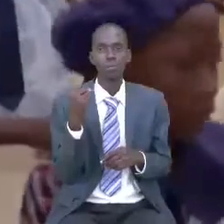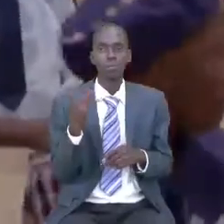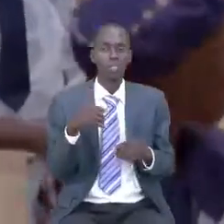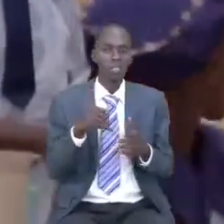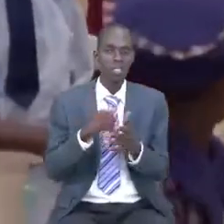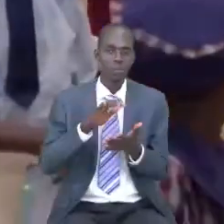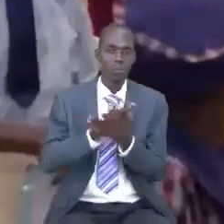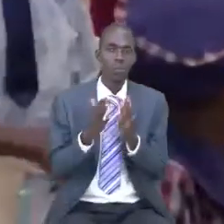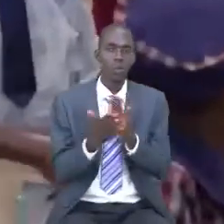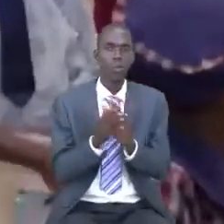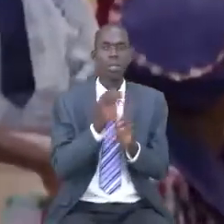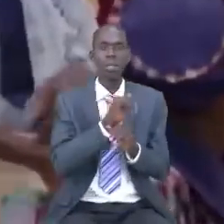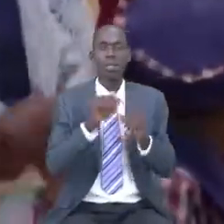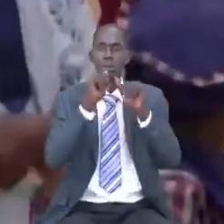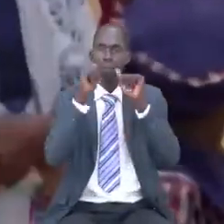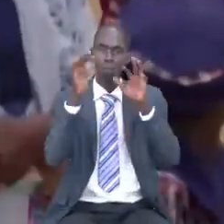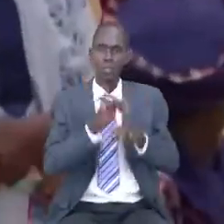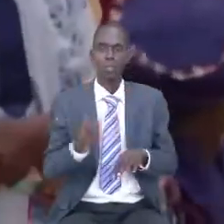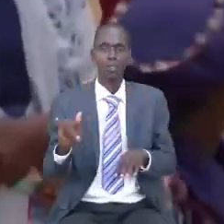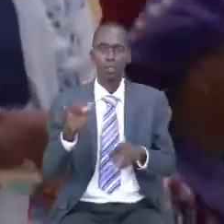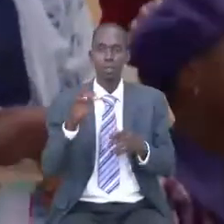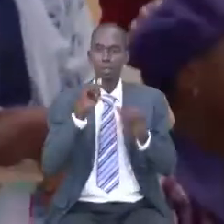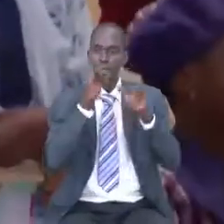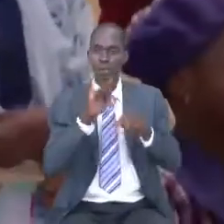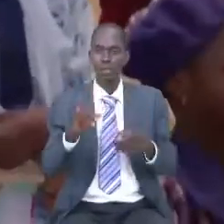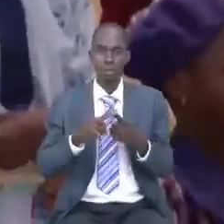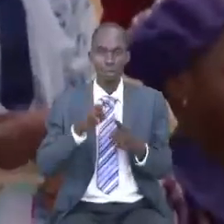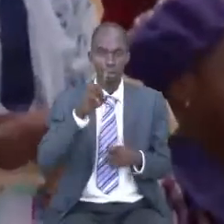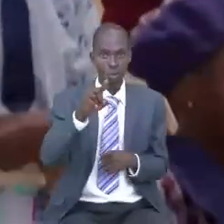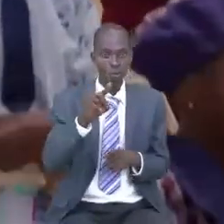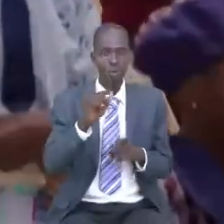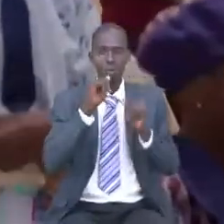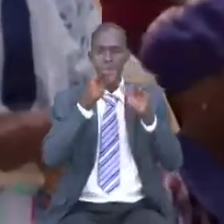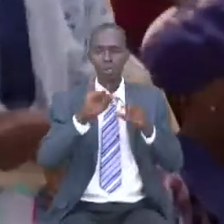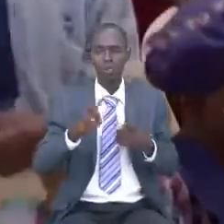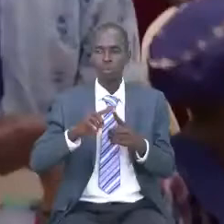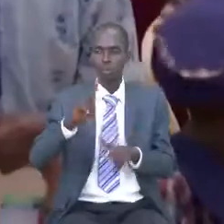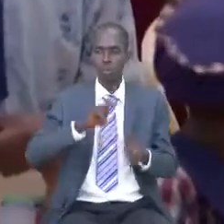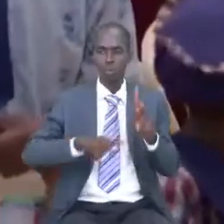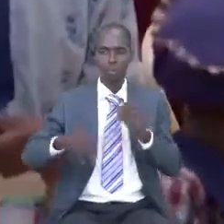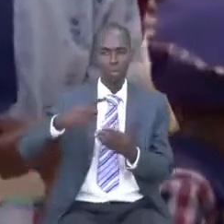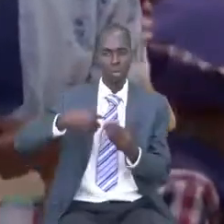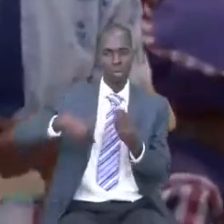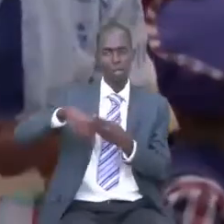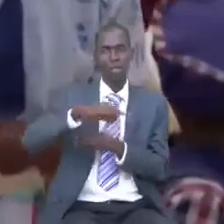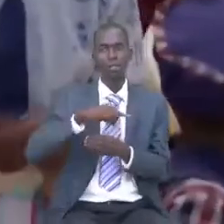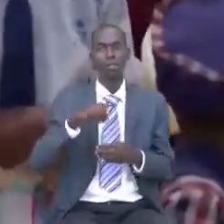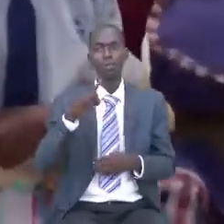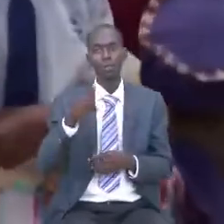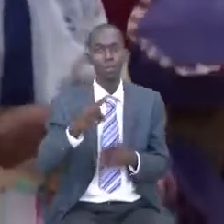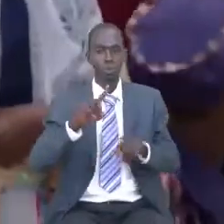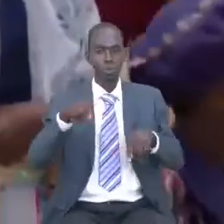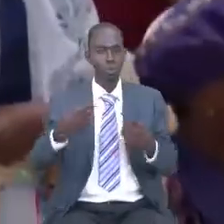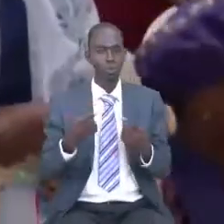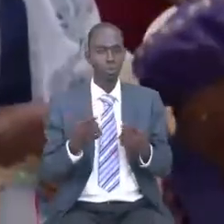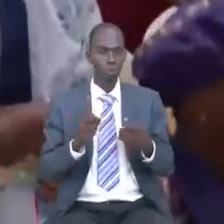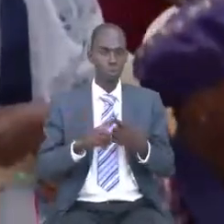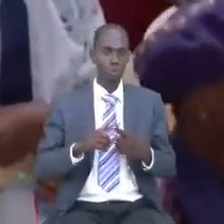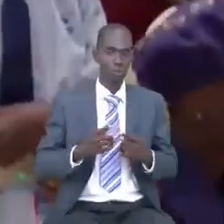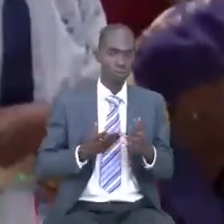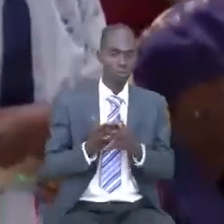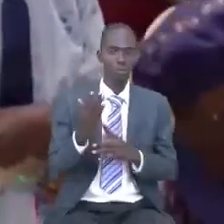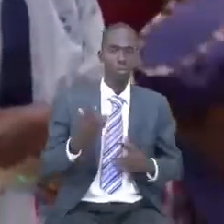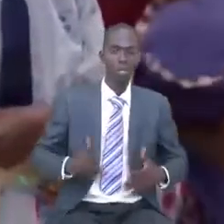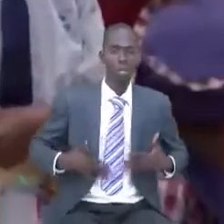to you. A blessing to people around. You go through life blessing people, rejoicing